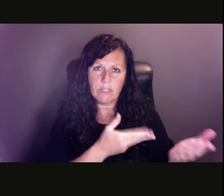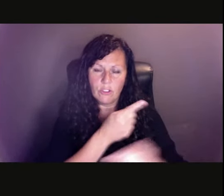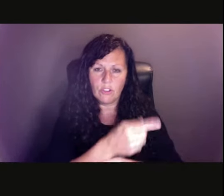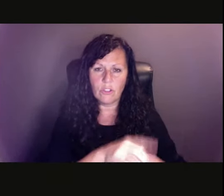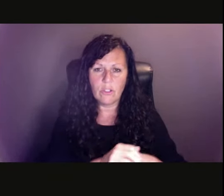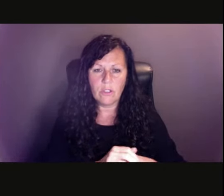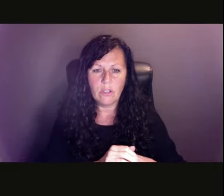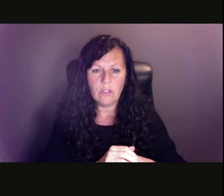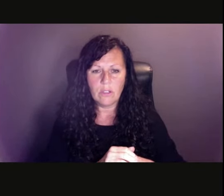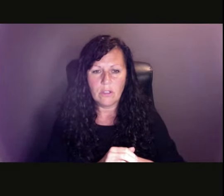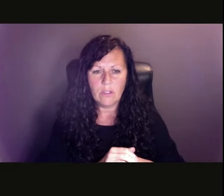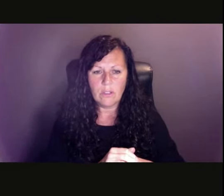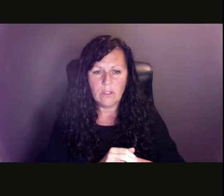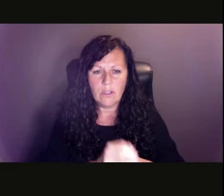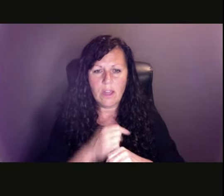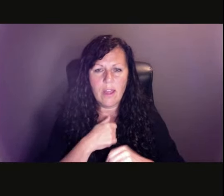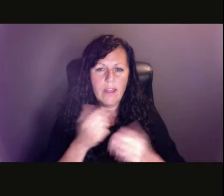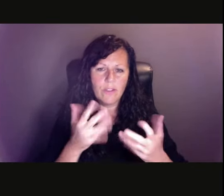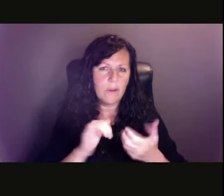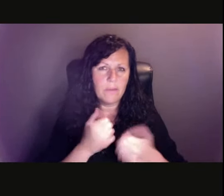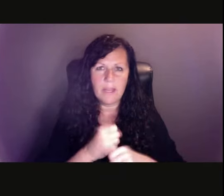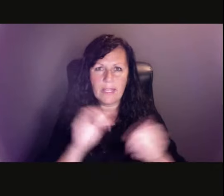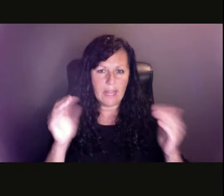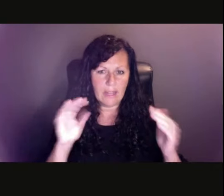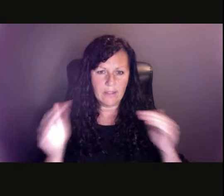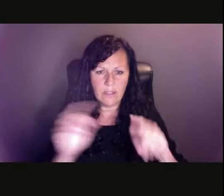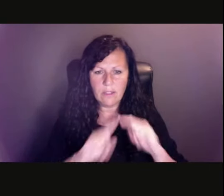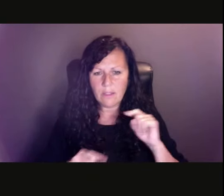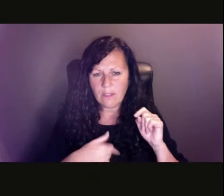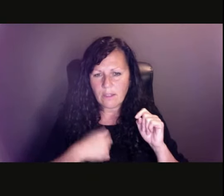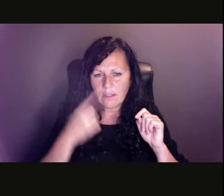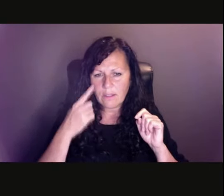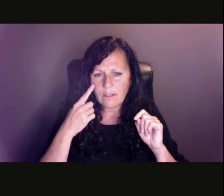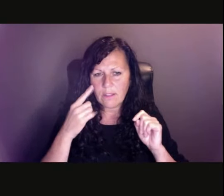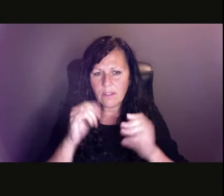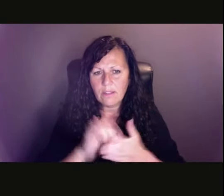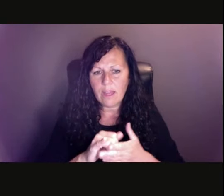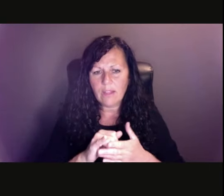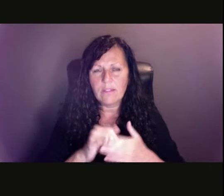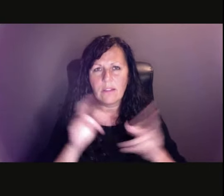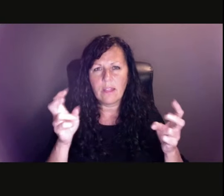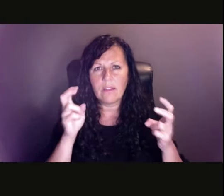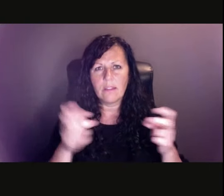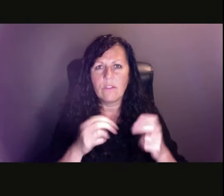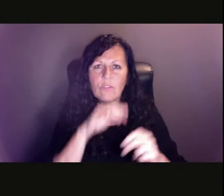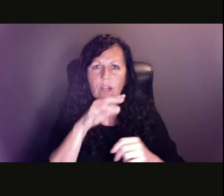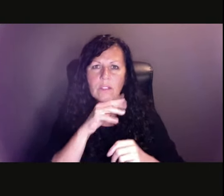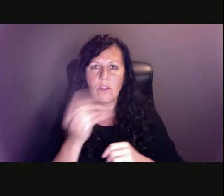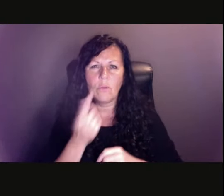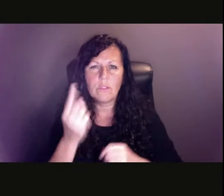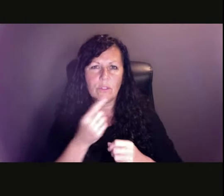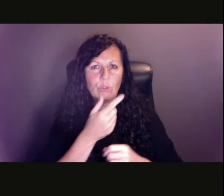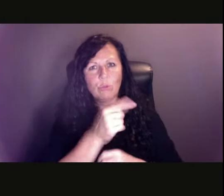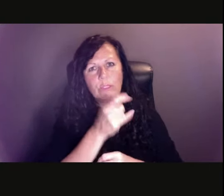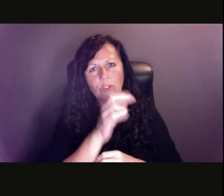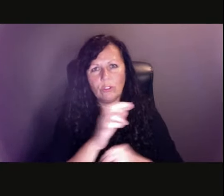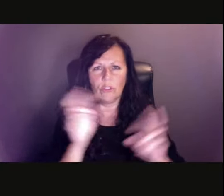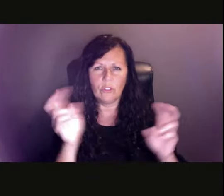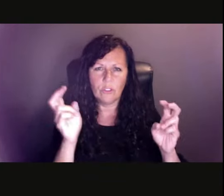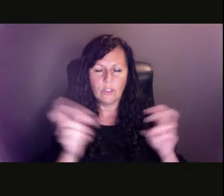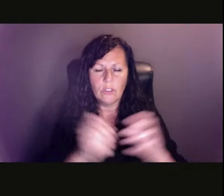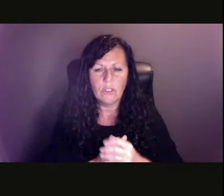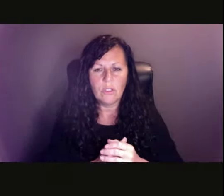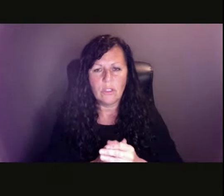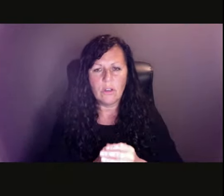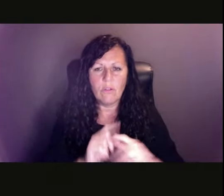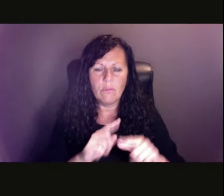you. But I just, when I saw that email, you know, that's the spirit we need during this time. Even though these are tough discussions, but I just really appreciate wanting to